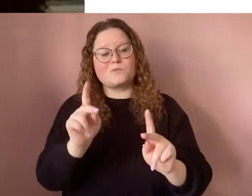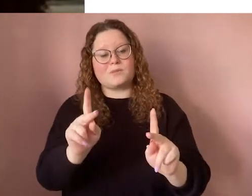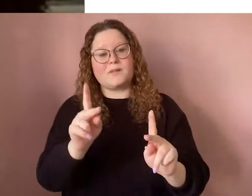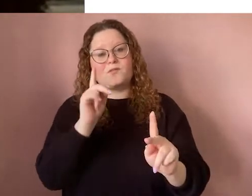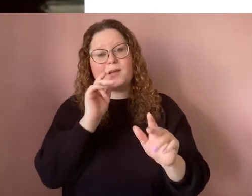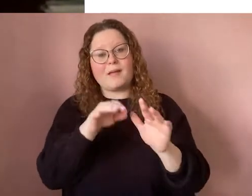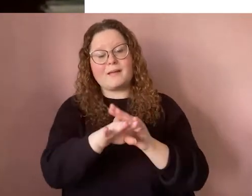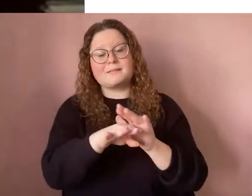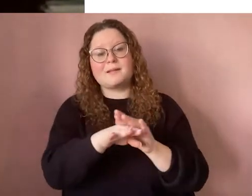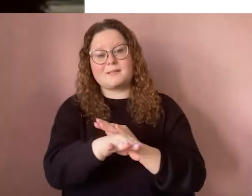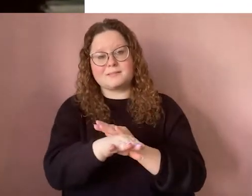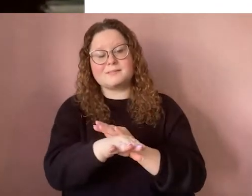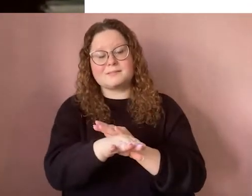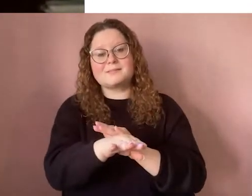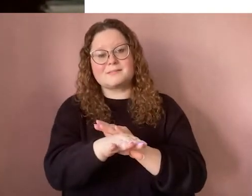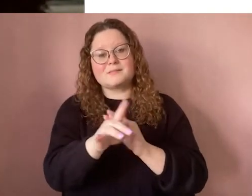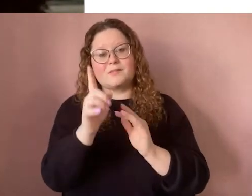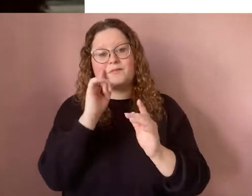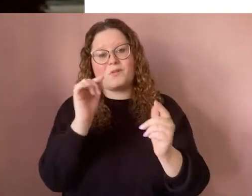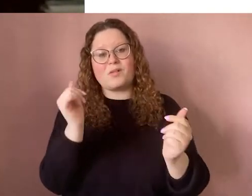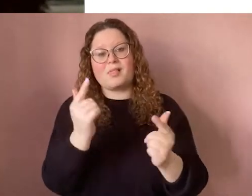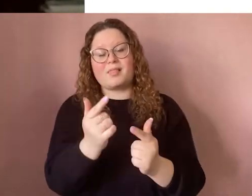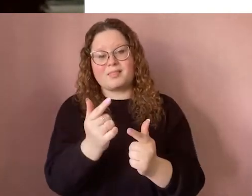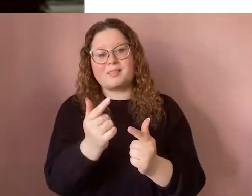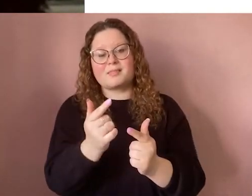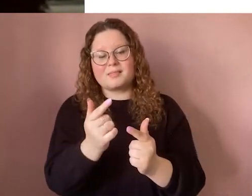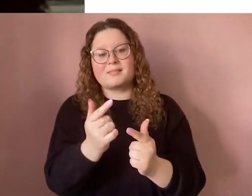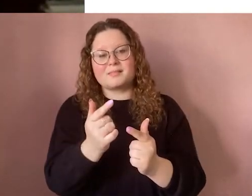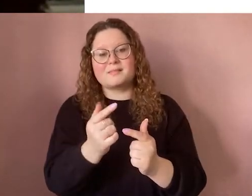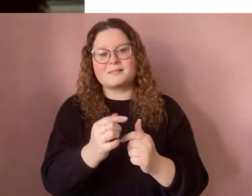to fulfill our lives. There is nothing more